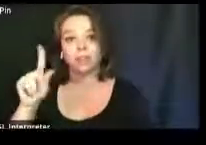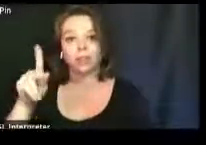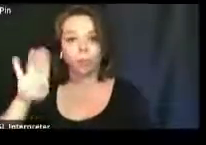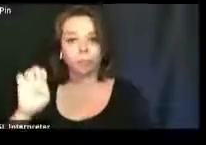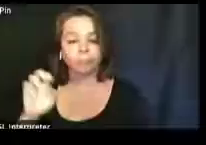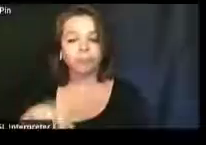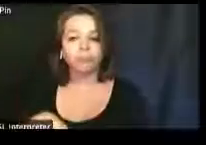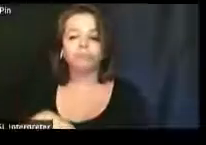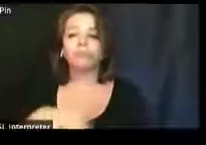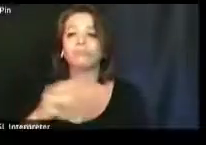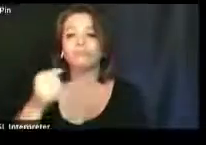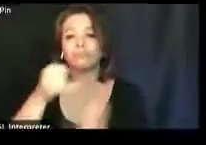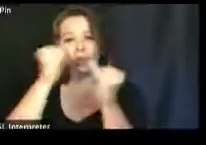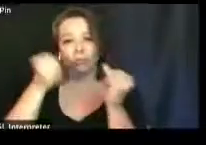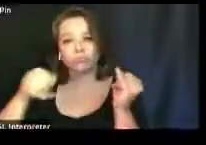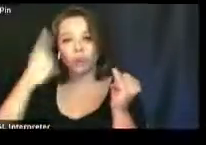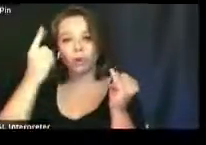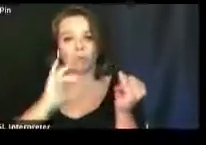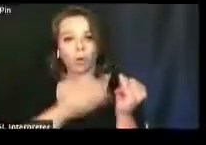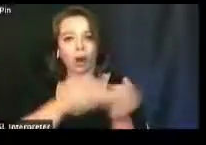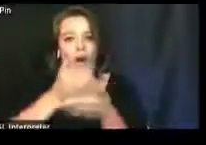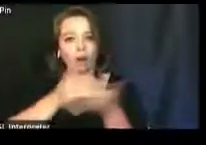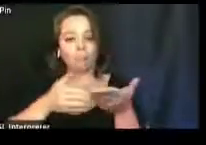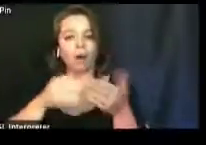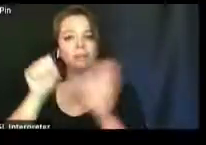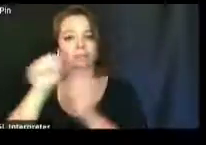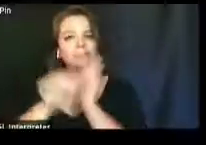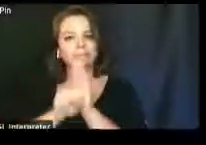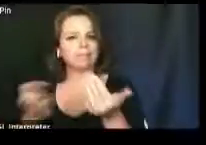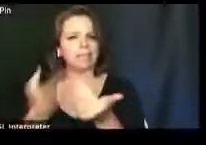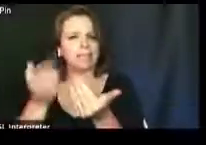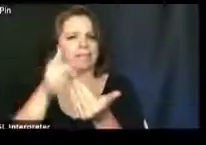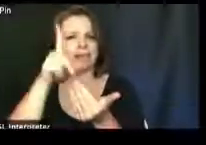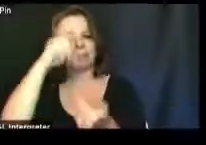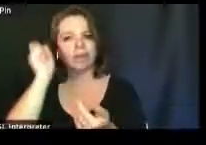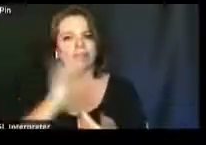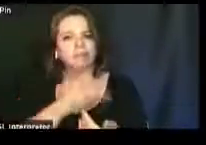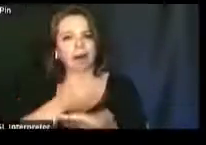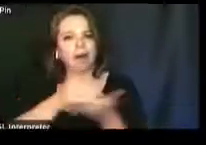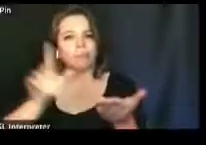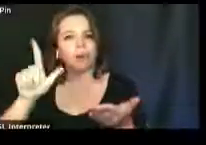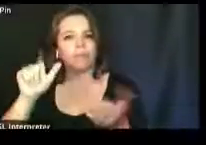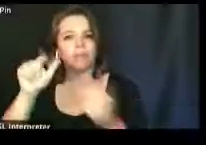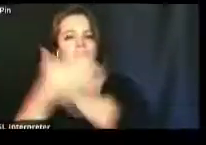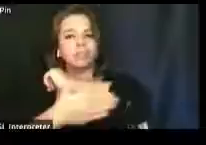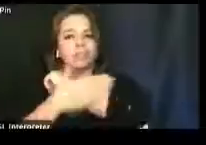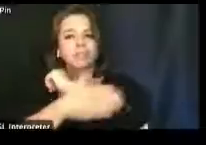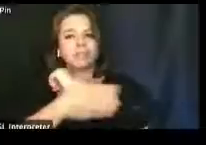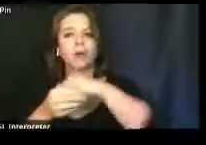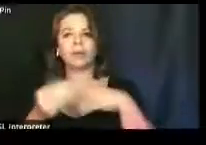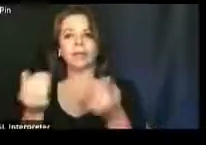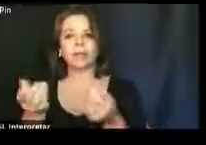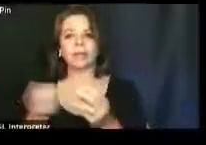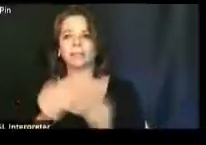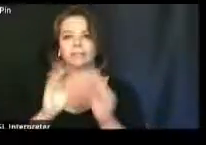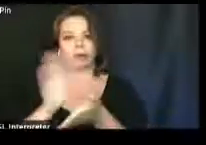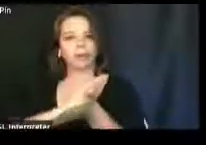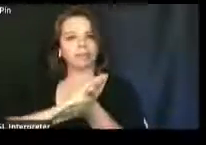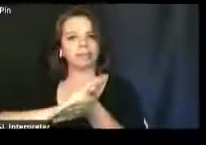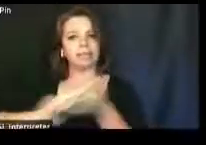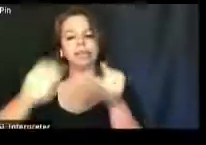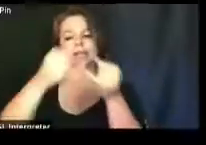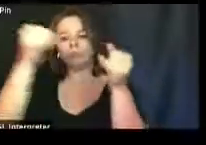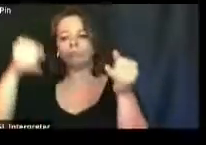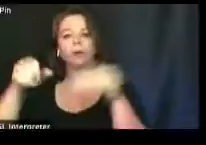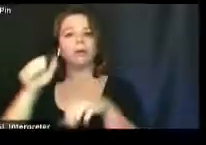Drawing the lines for our portion of the state is fairly easy since our portion of Los Angeles County is neatly bordered with mountains, creating the